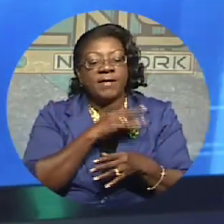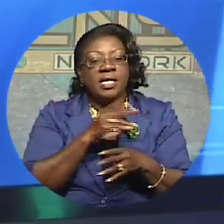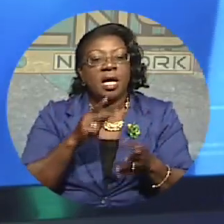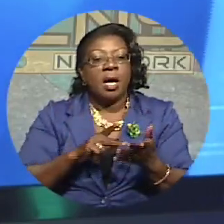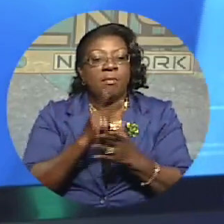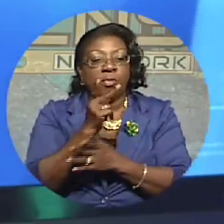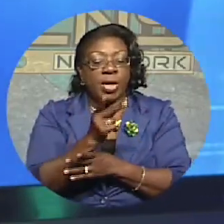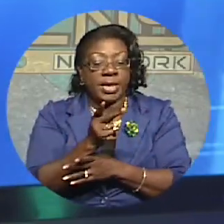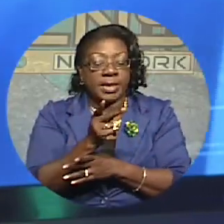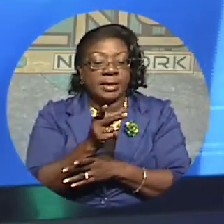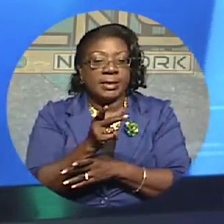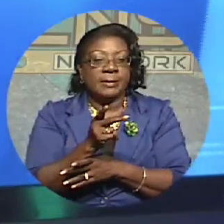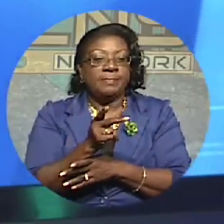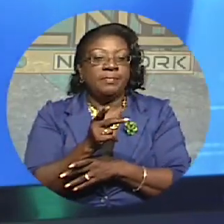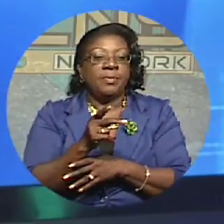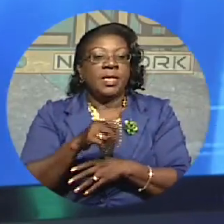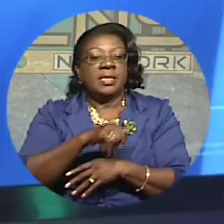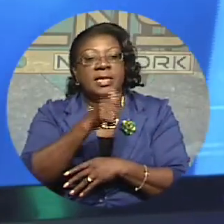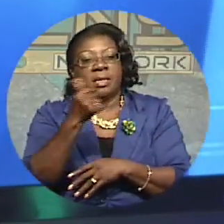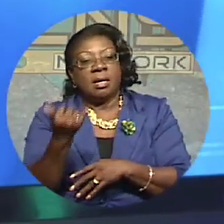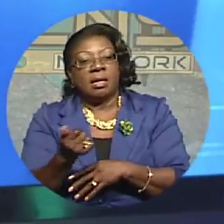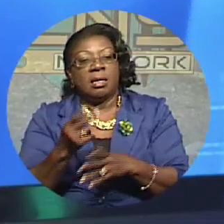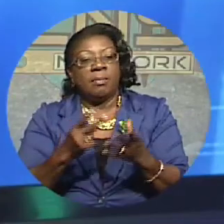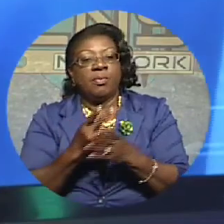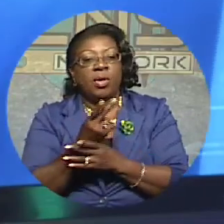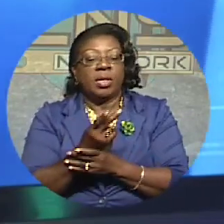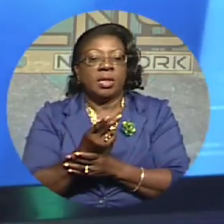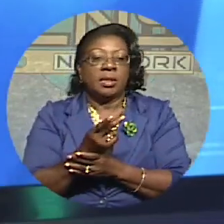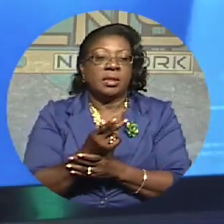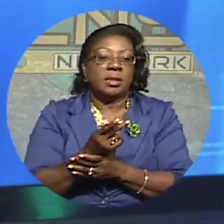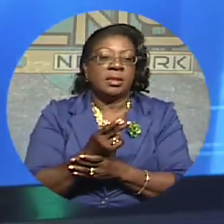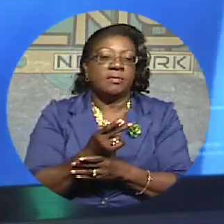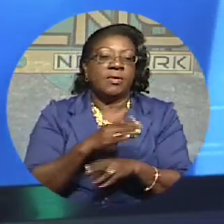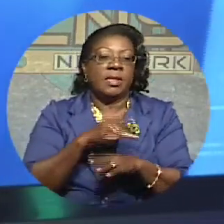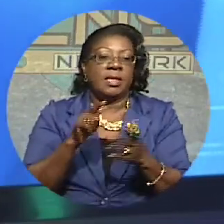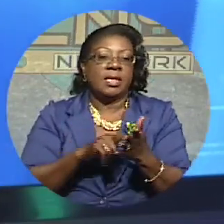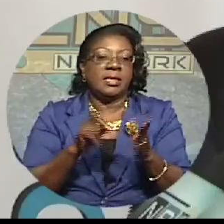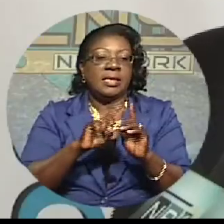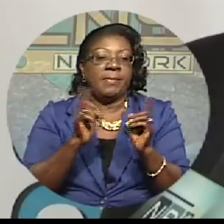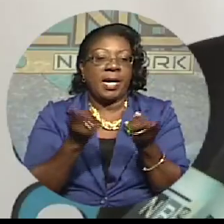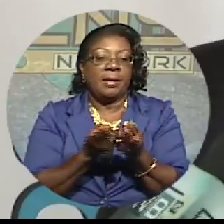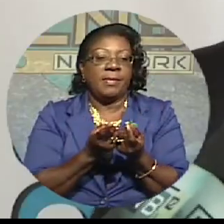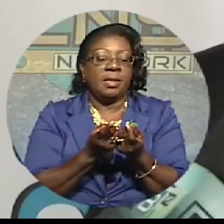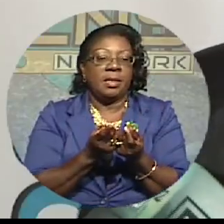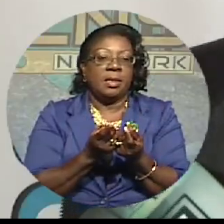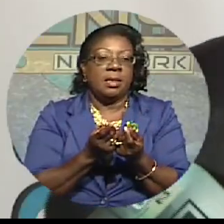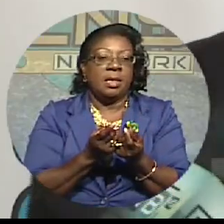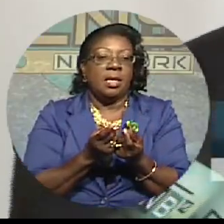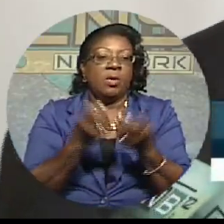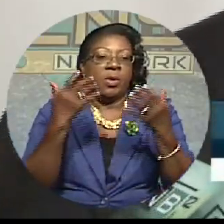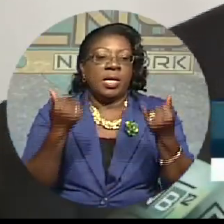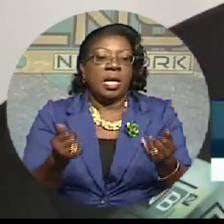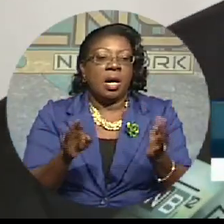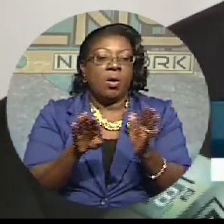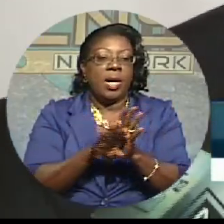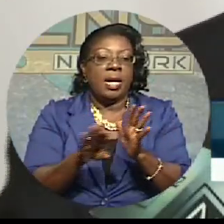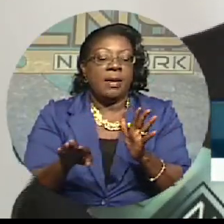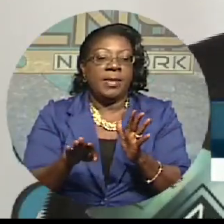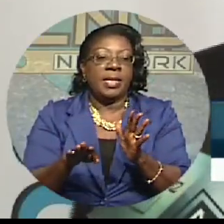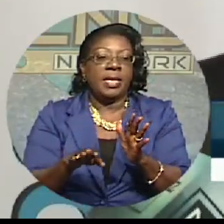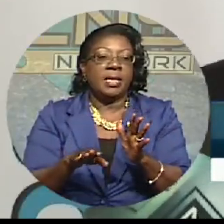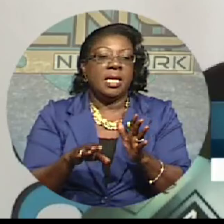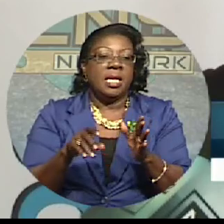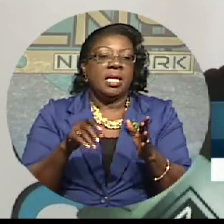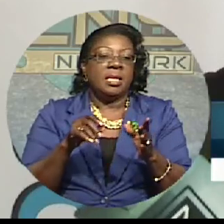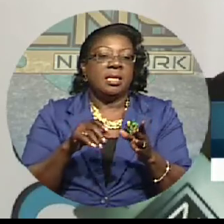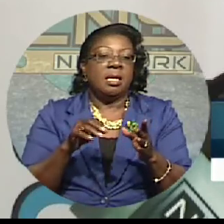Charles Turner adds that other products are also a concern for his department. If you now eliminate the counterfeiting that is going